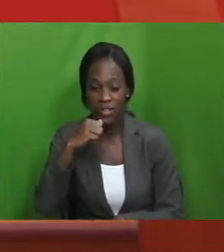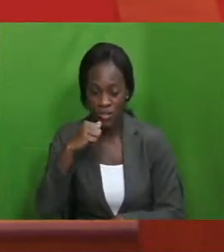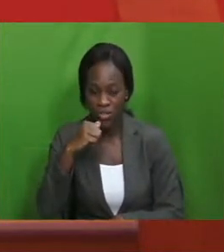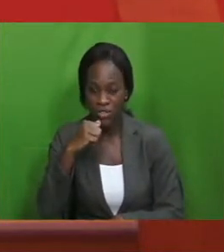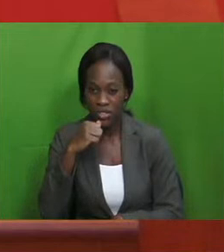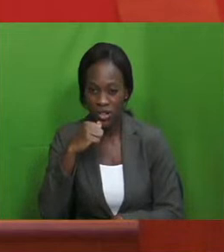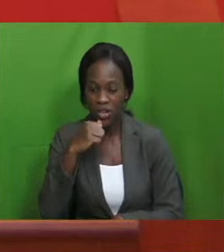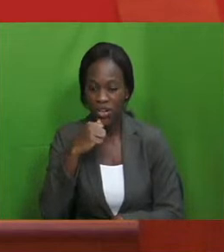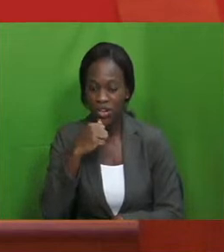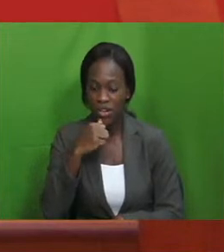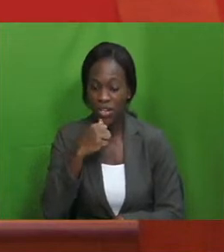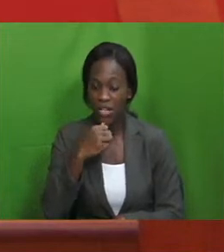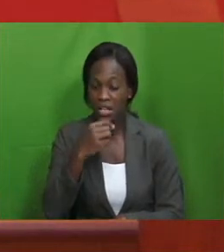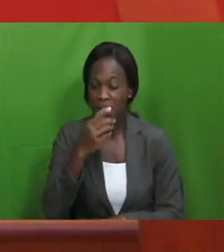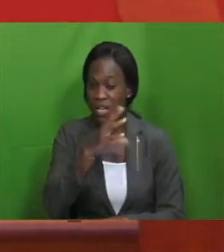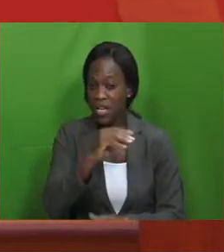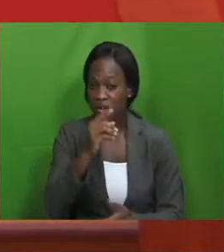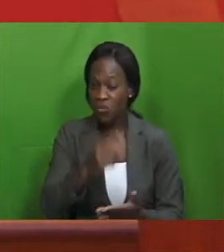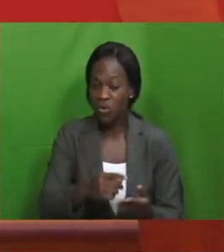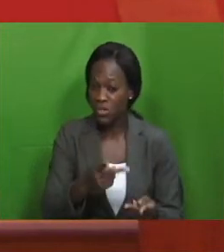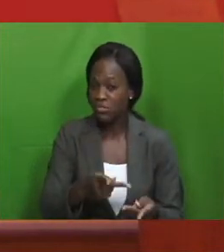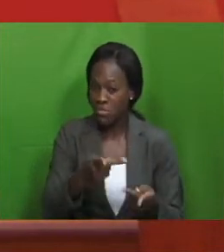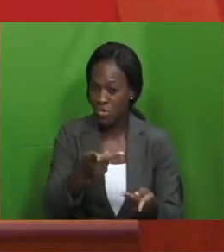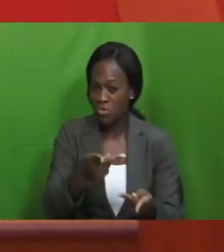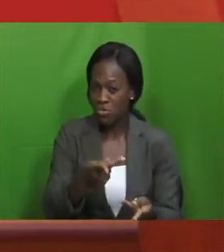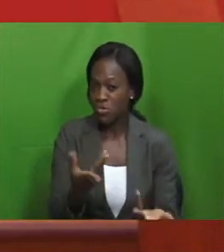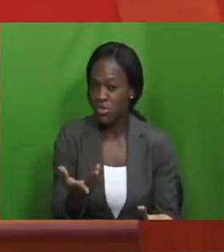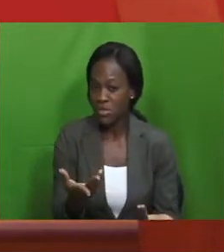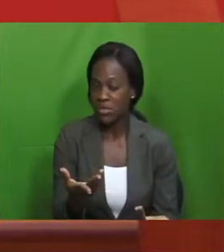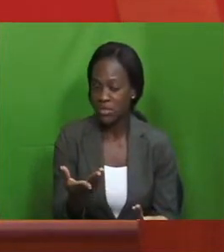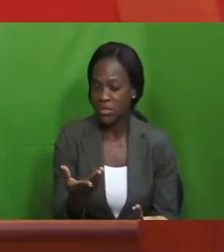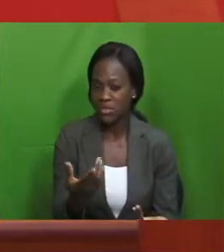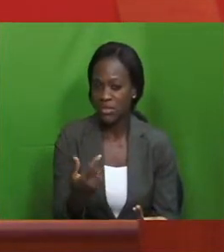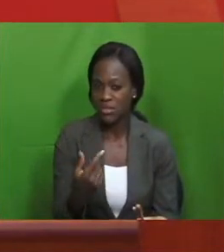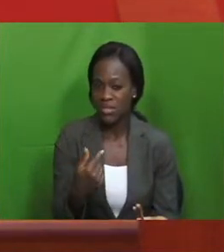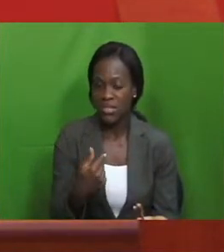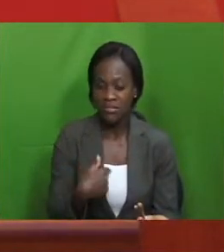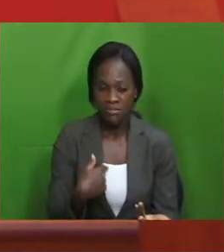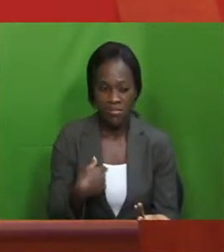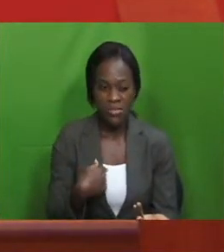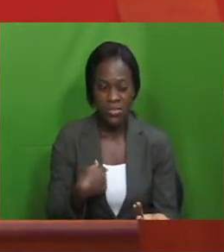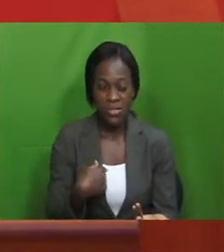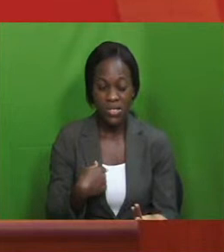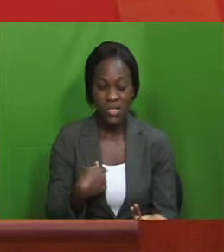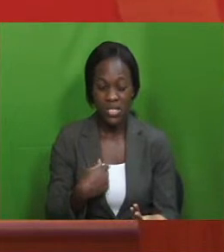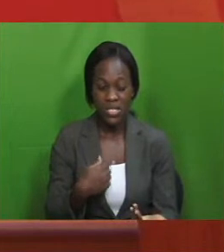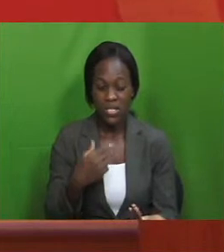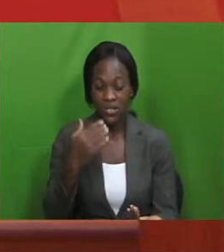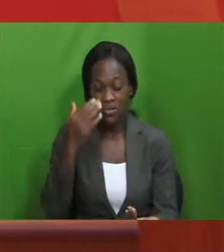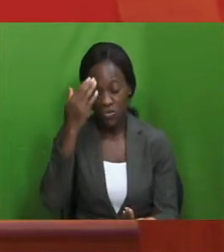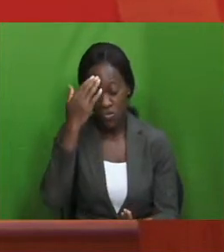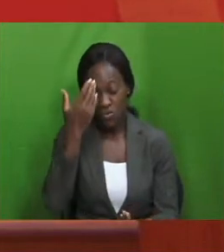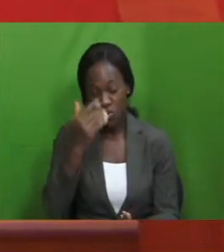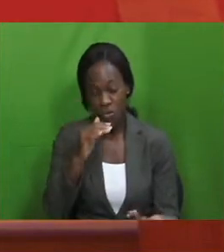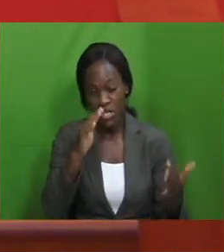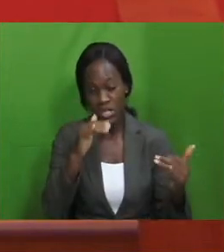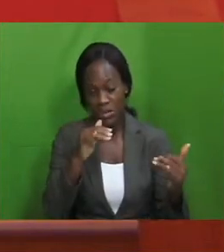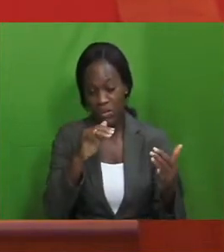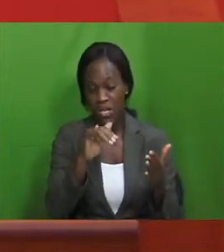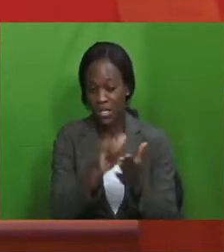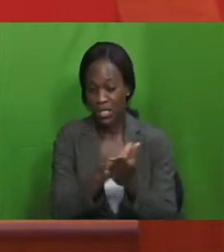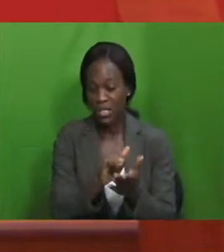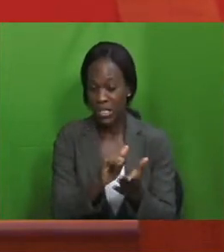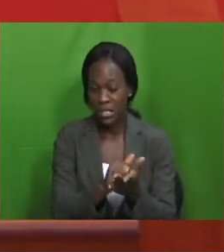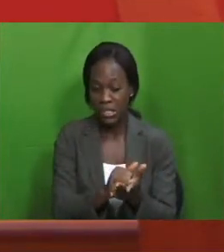is to that effect, which I believe the honorable members will be willing to hold on their